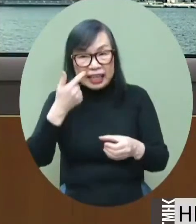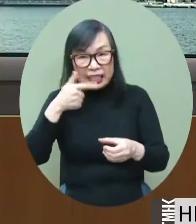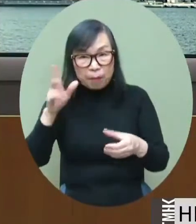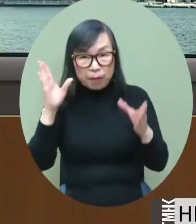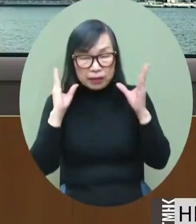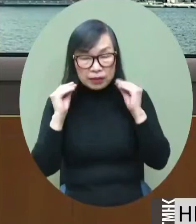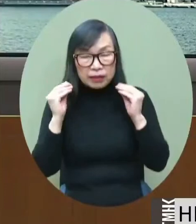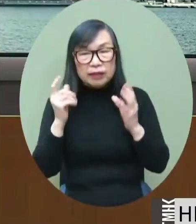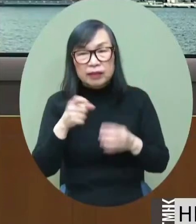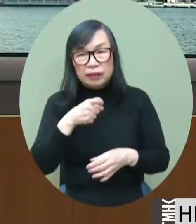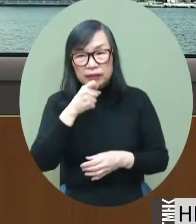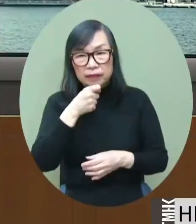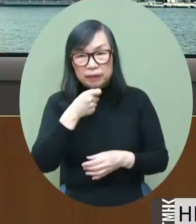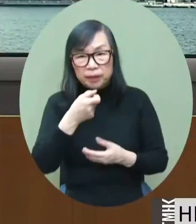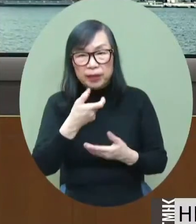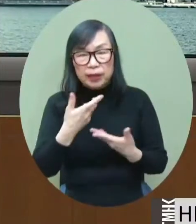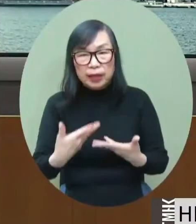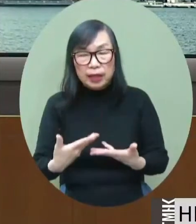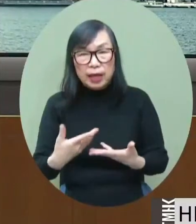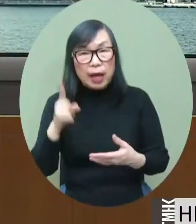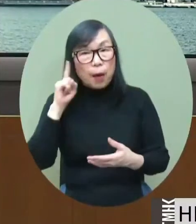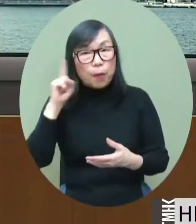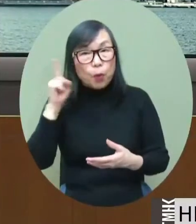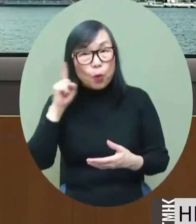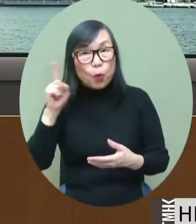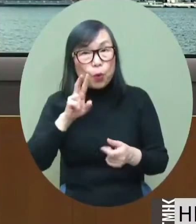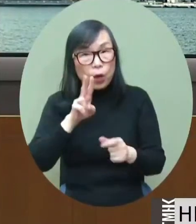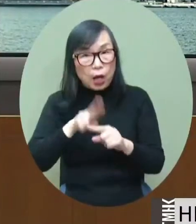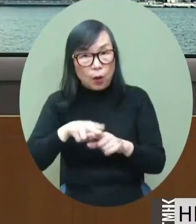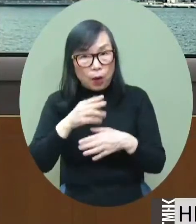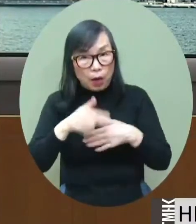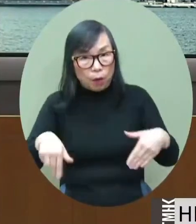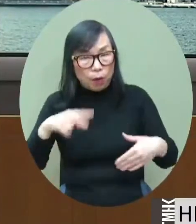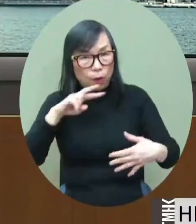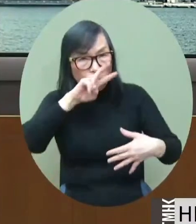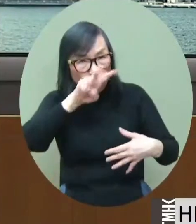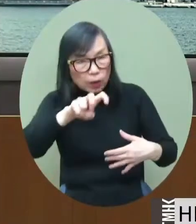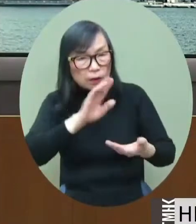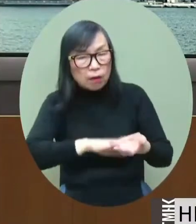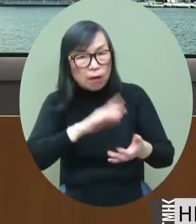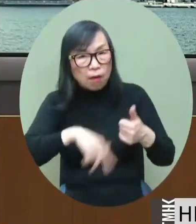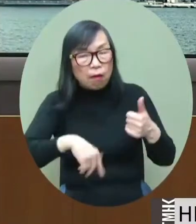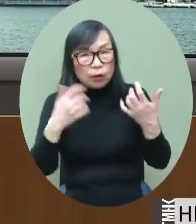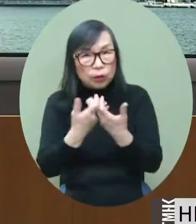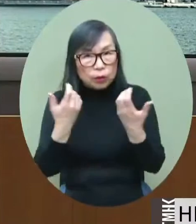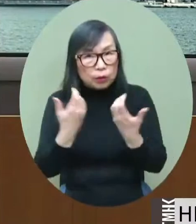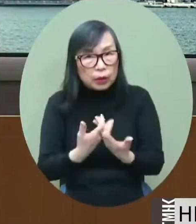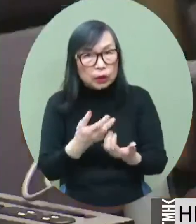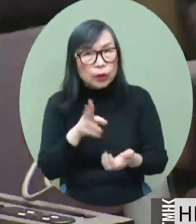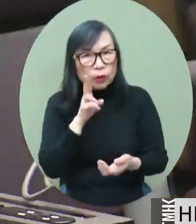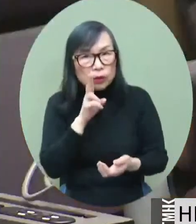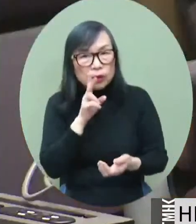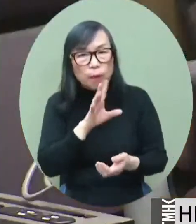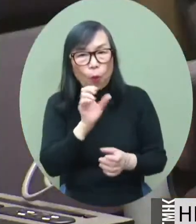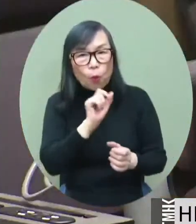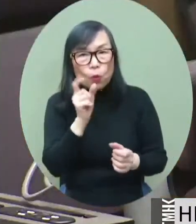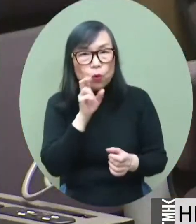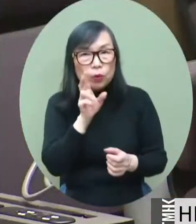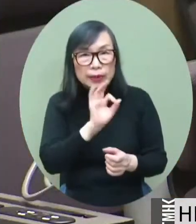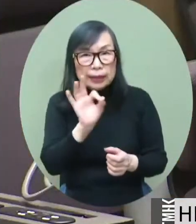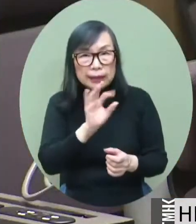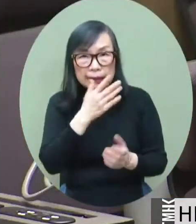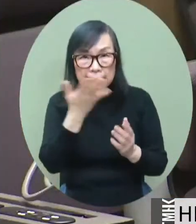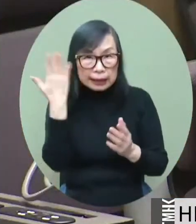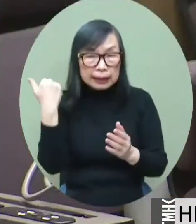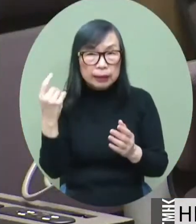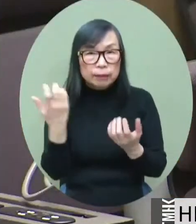Daily, Leung. I have a few questions. Well, there are RTD operations daily, but it's